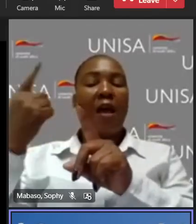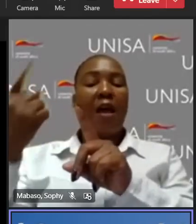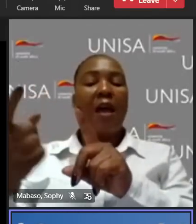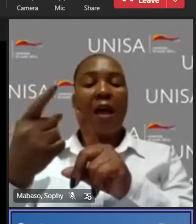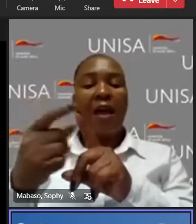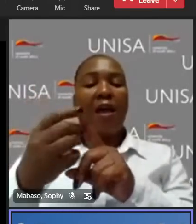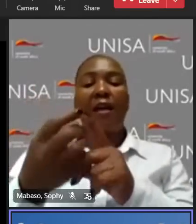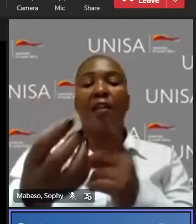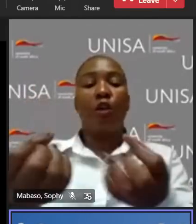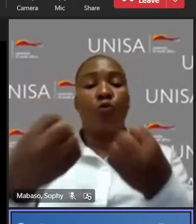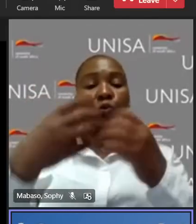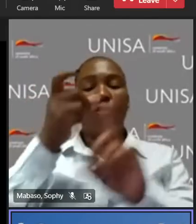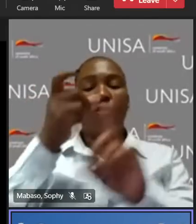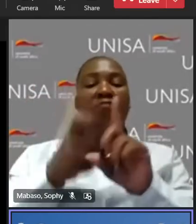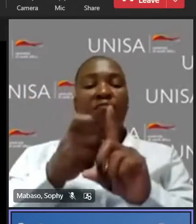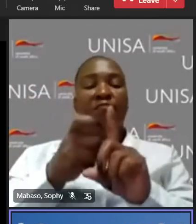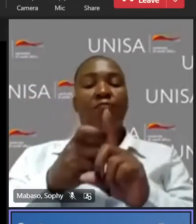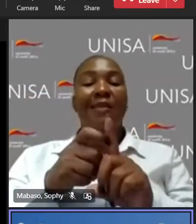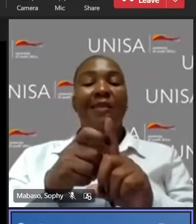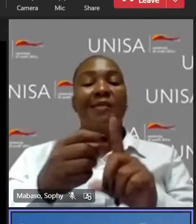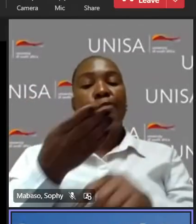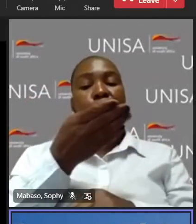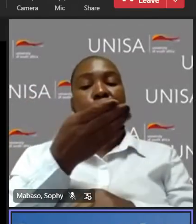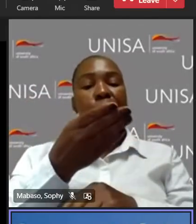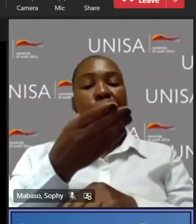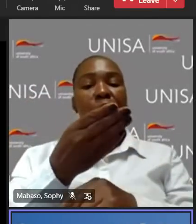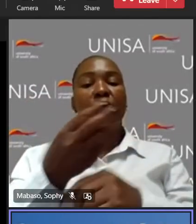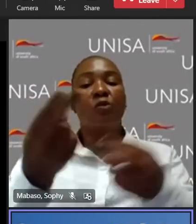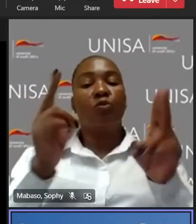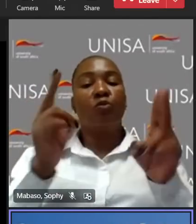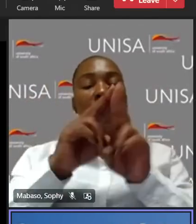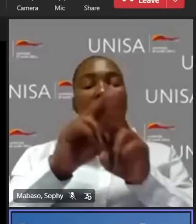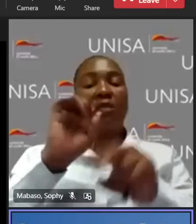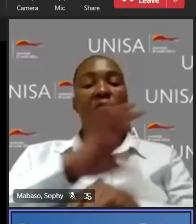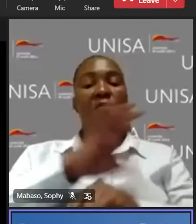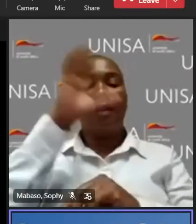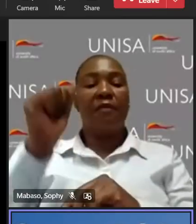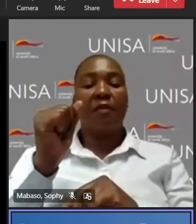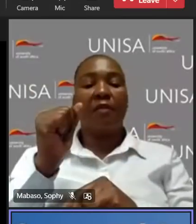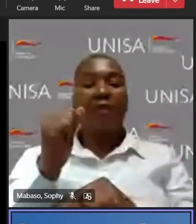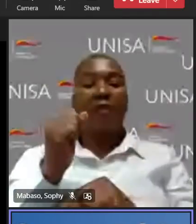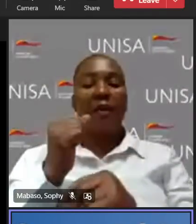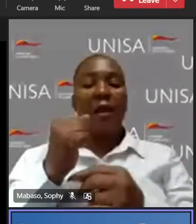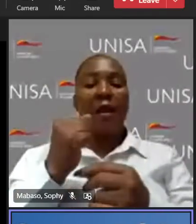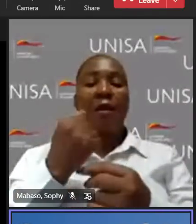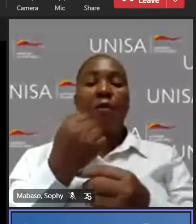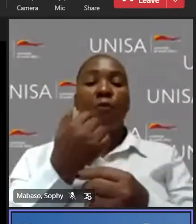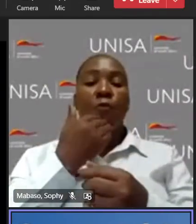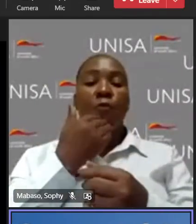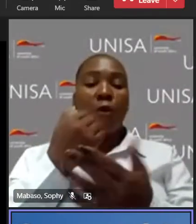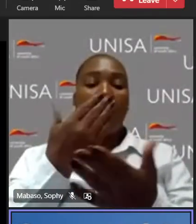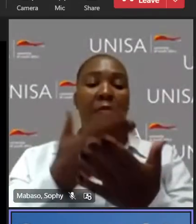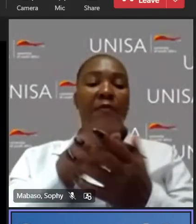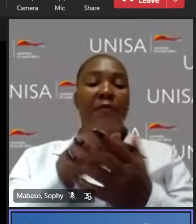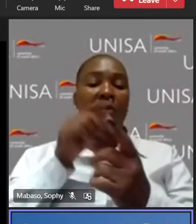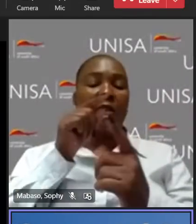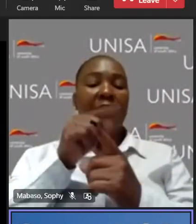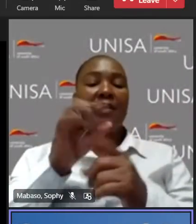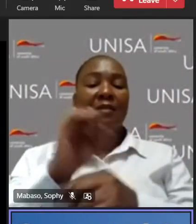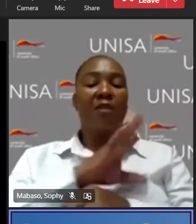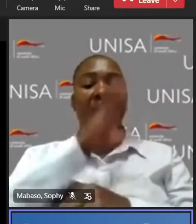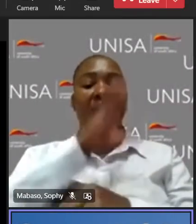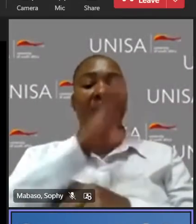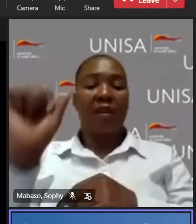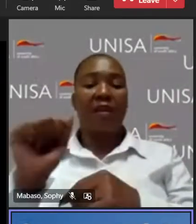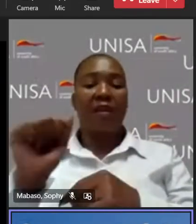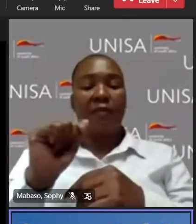made available by the University of South Africa. And who can apply for this bursary? It's a South African